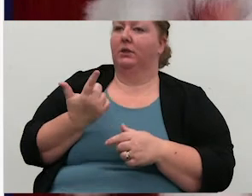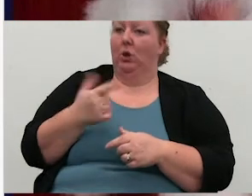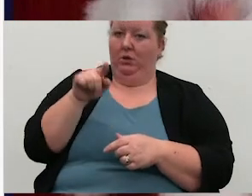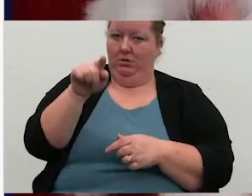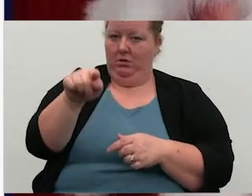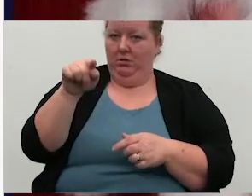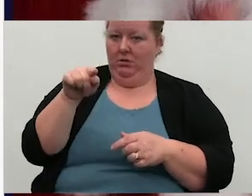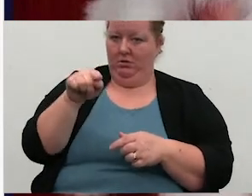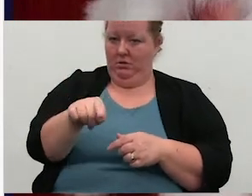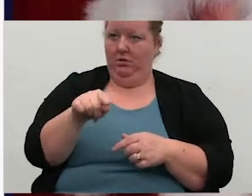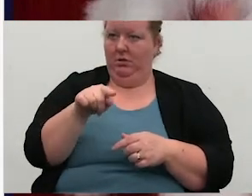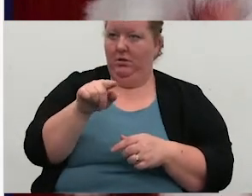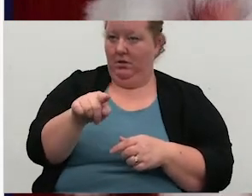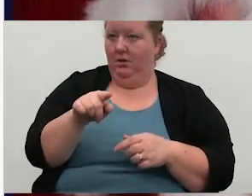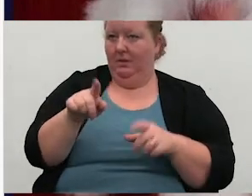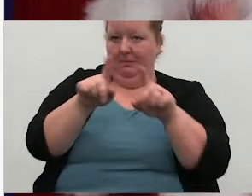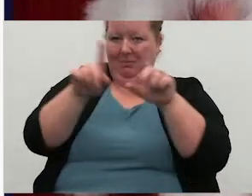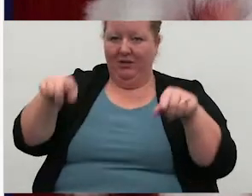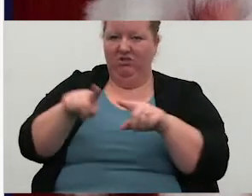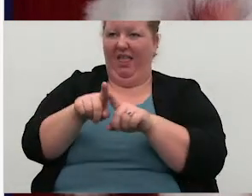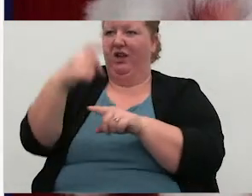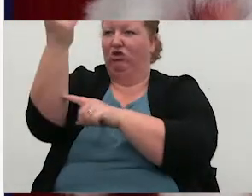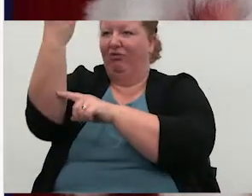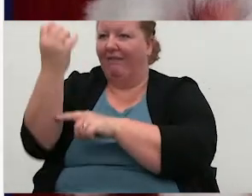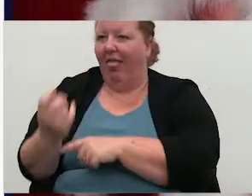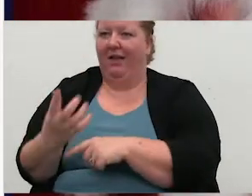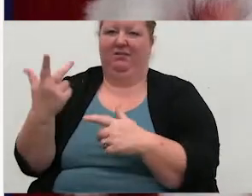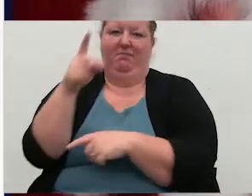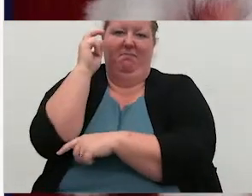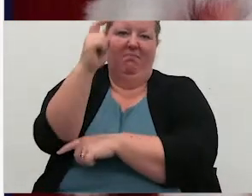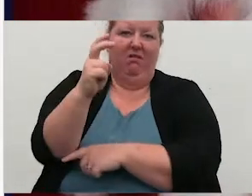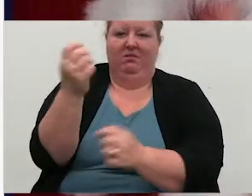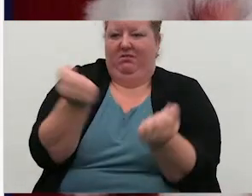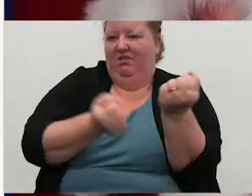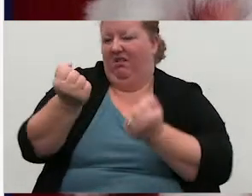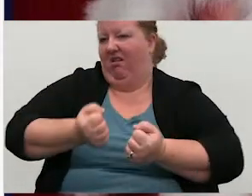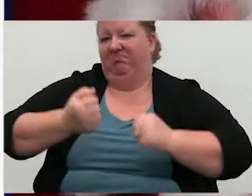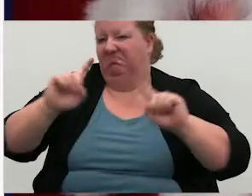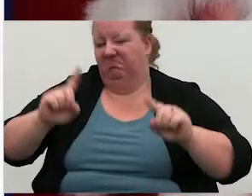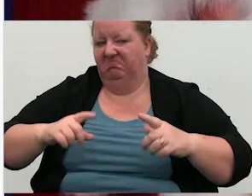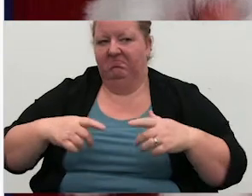have street traffic lights or buses or cars or whatever,